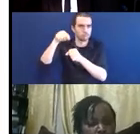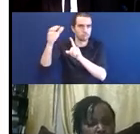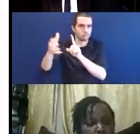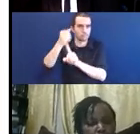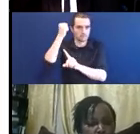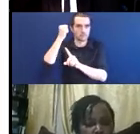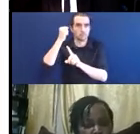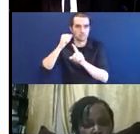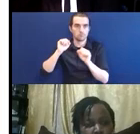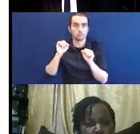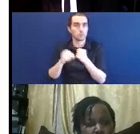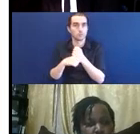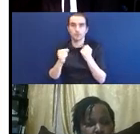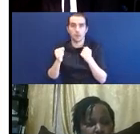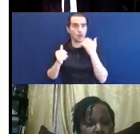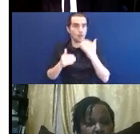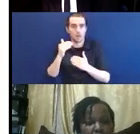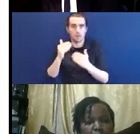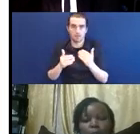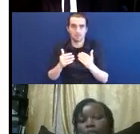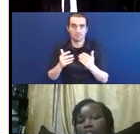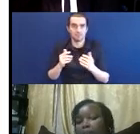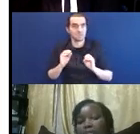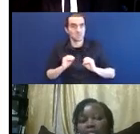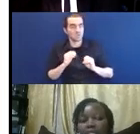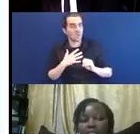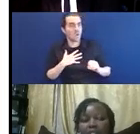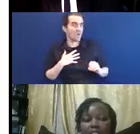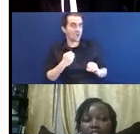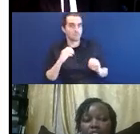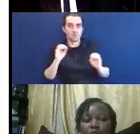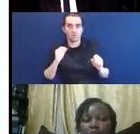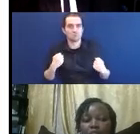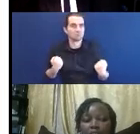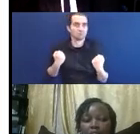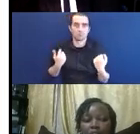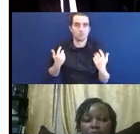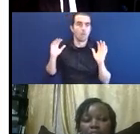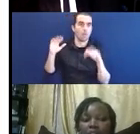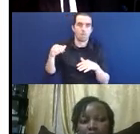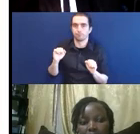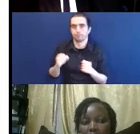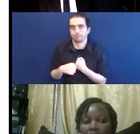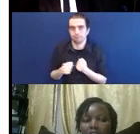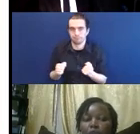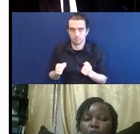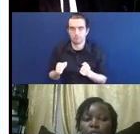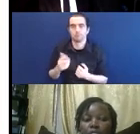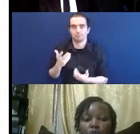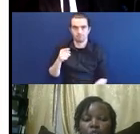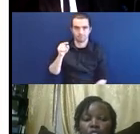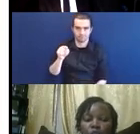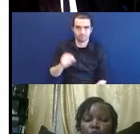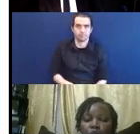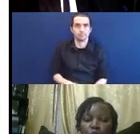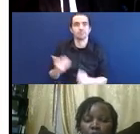Barack Obama, the former president of the United States, that people with disabilities deserve the chance to build a life for themselves in the communities